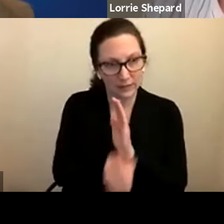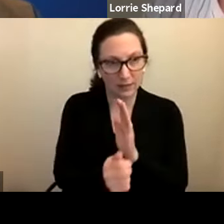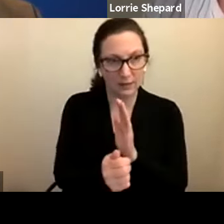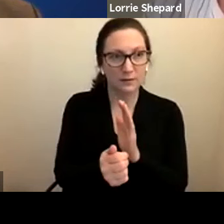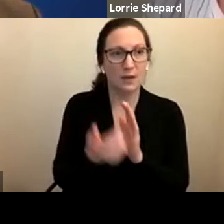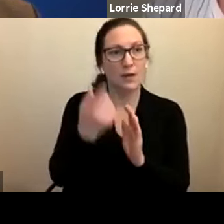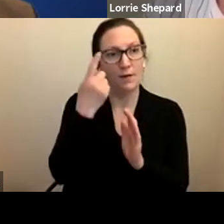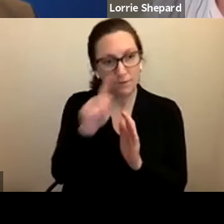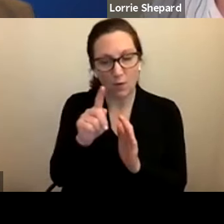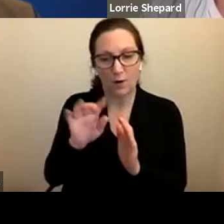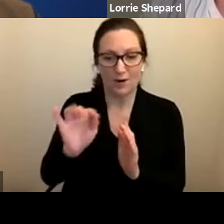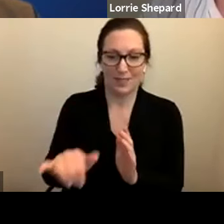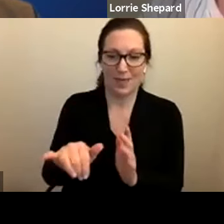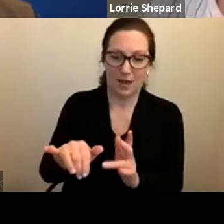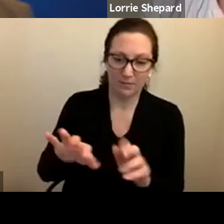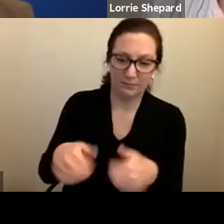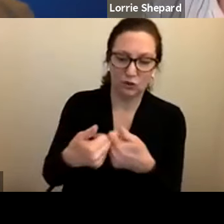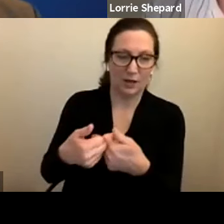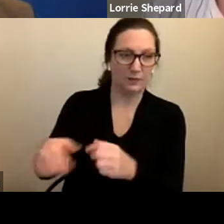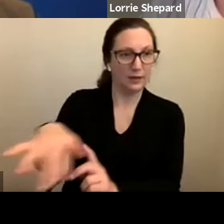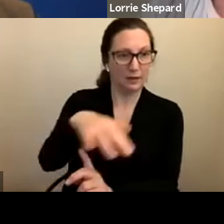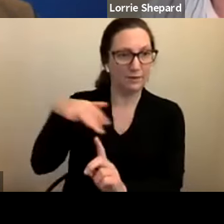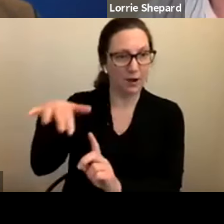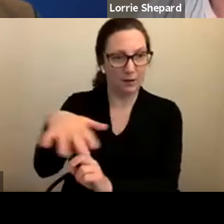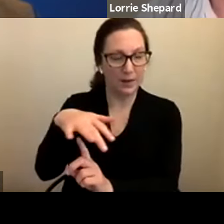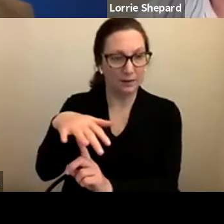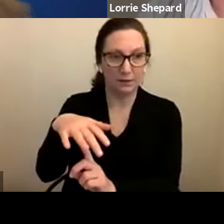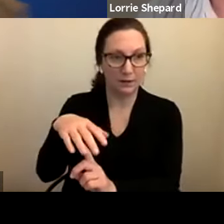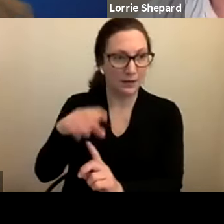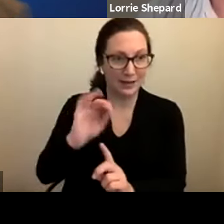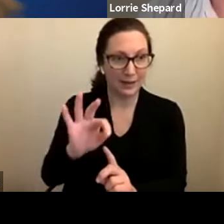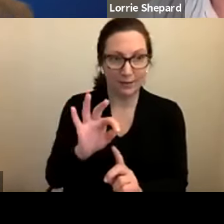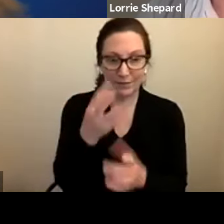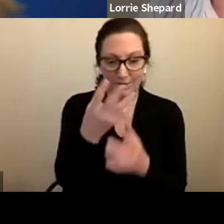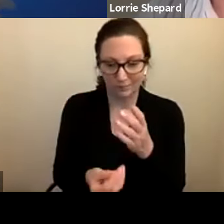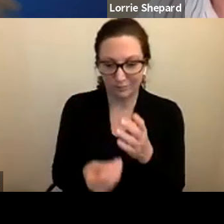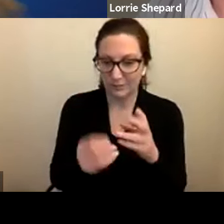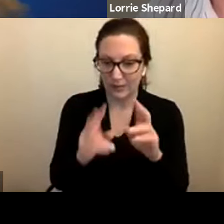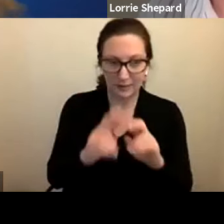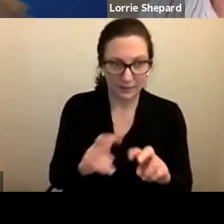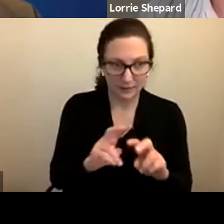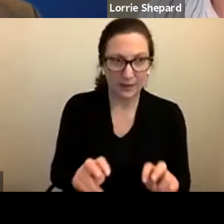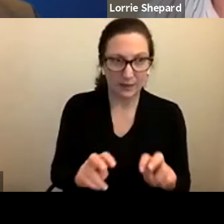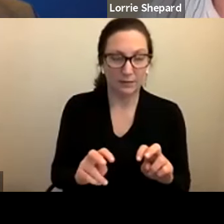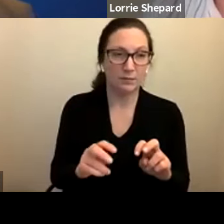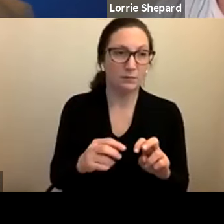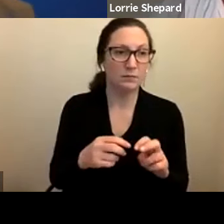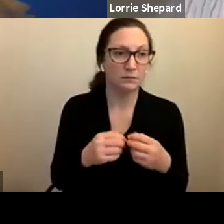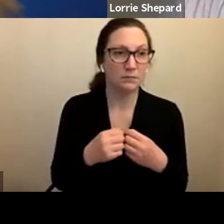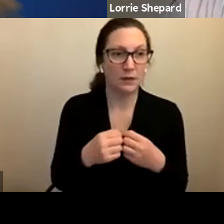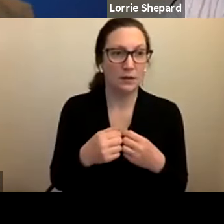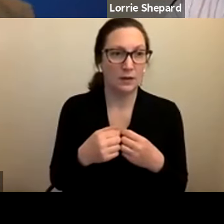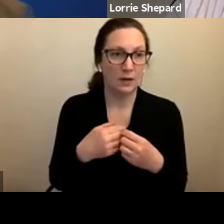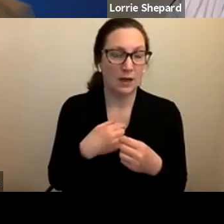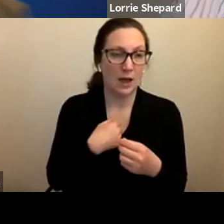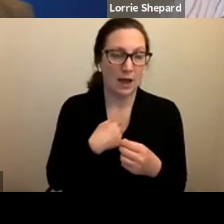the academically challenging environment in the absence of an assessment? And I do really appreciate your point